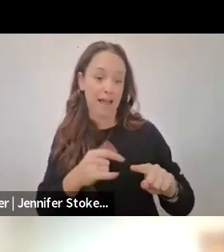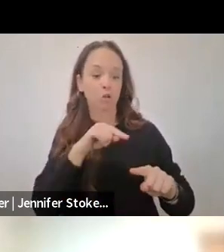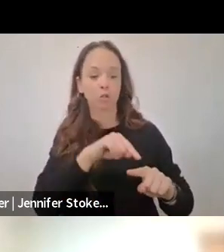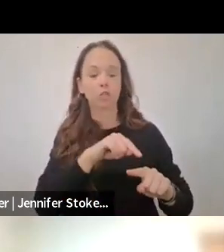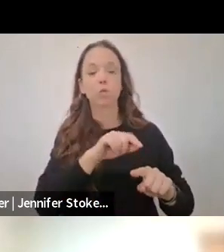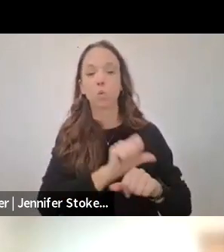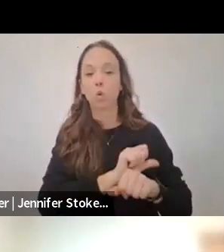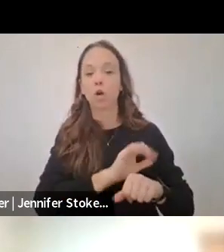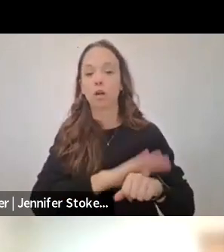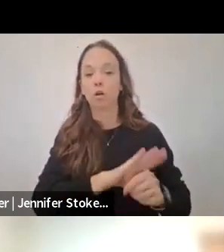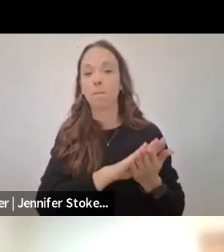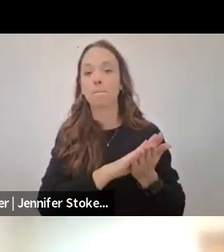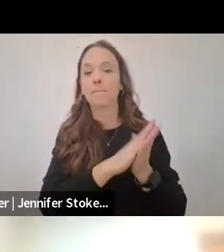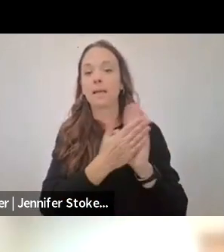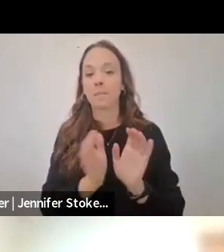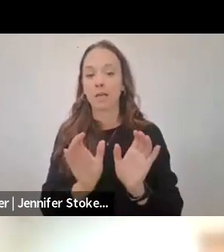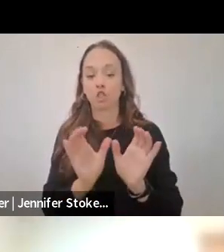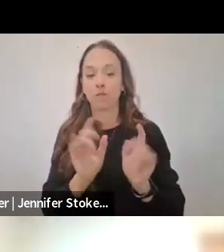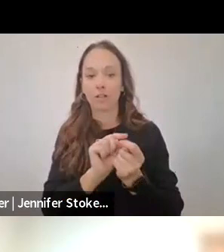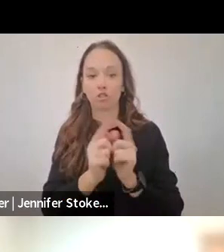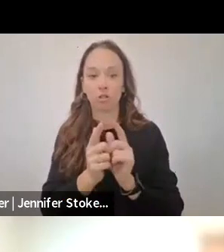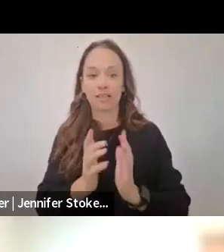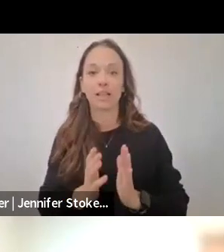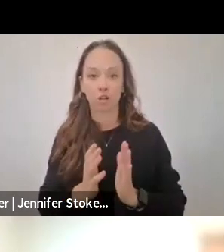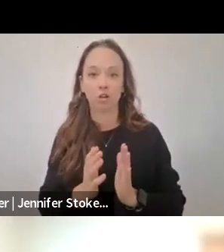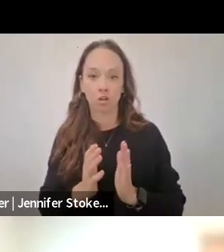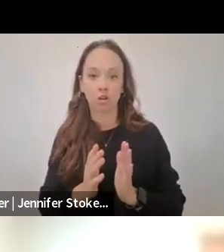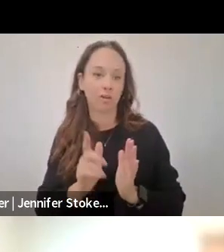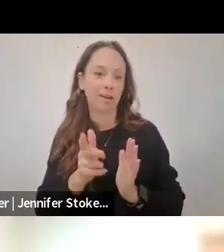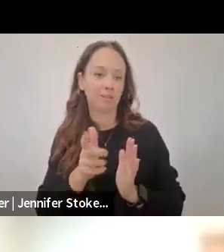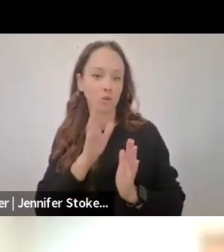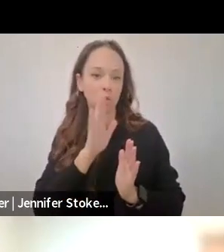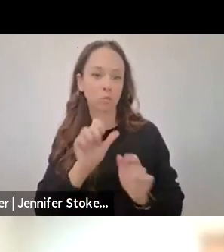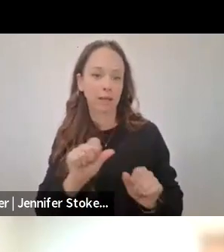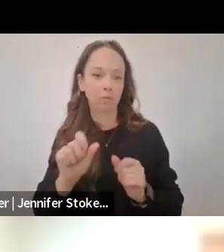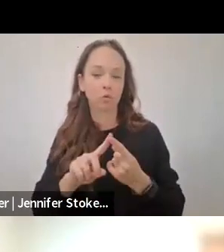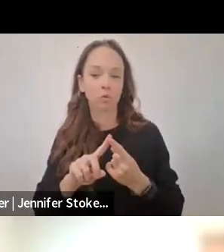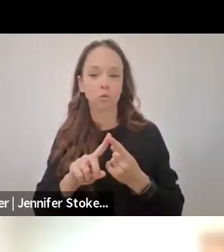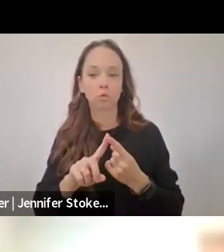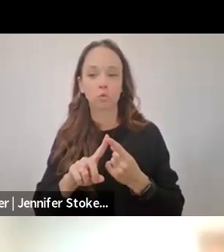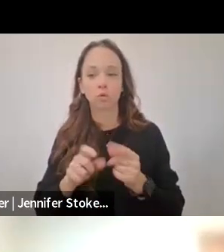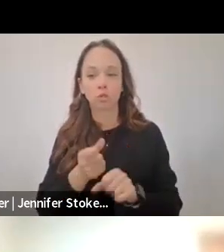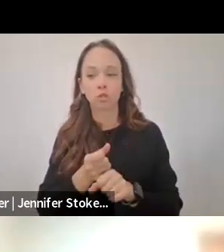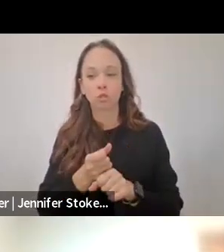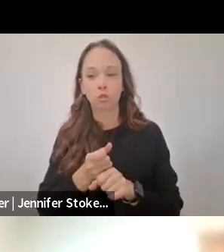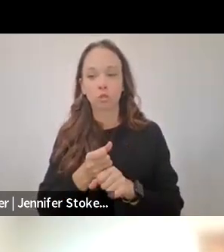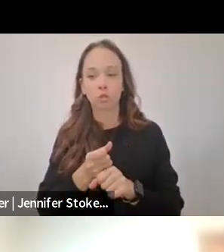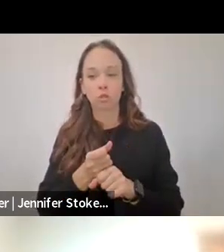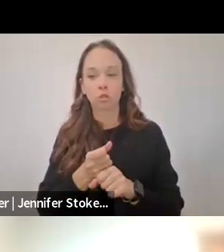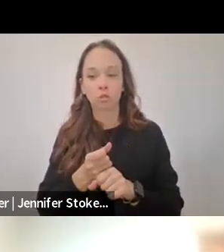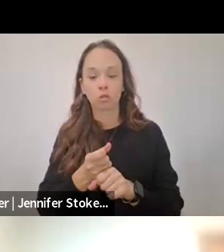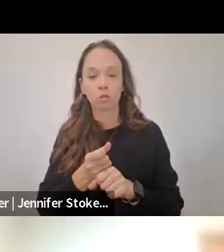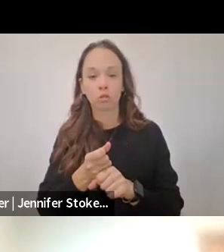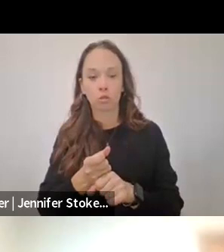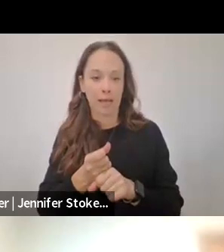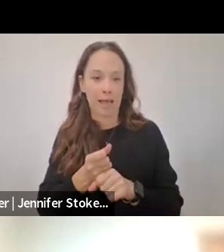become certified translator. And eventually we will be able to create a job description and